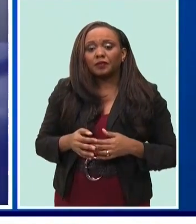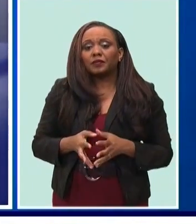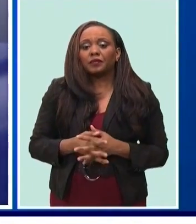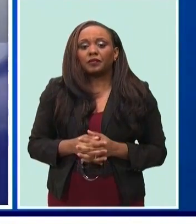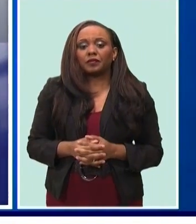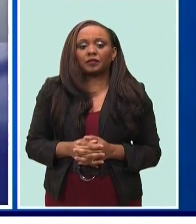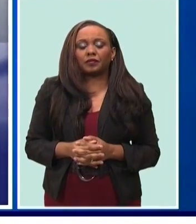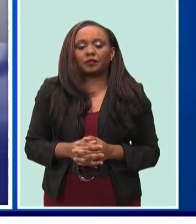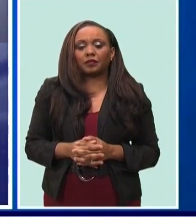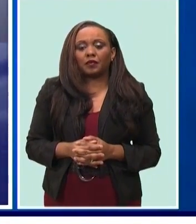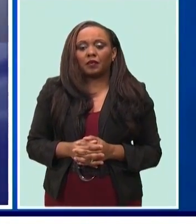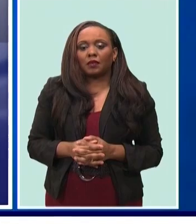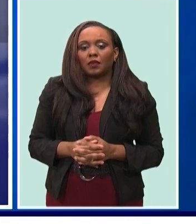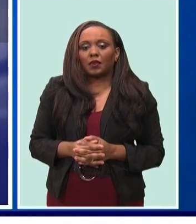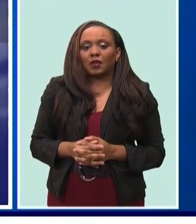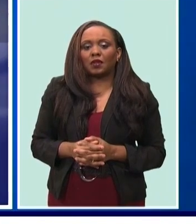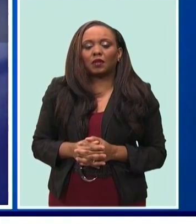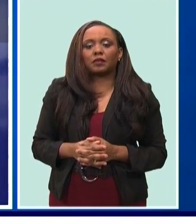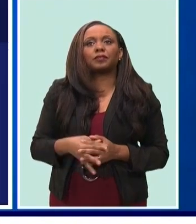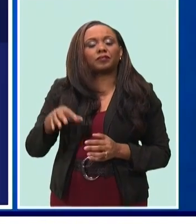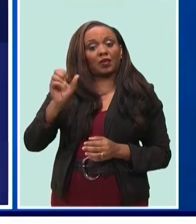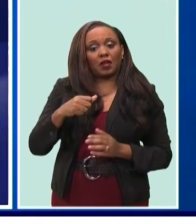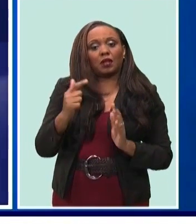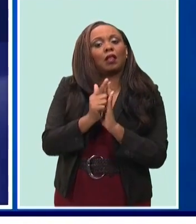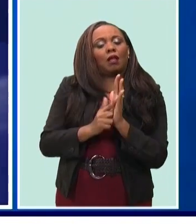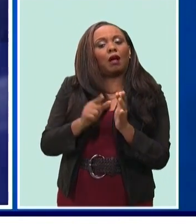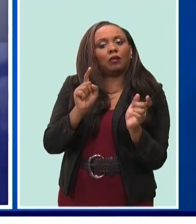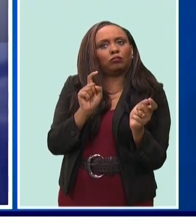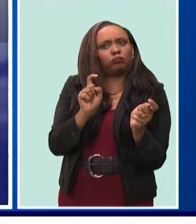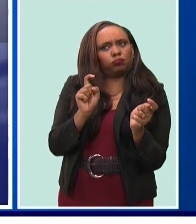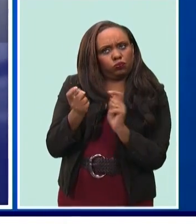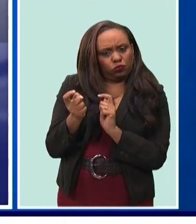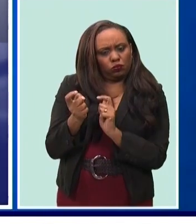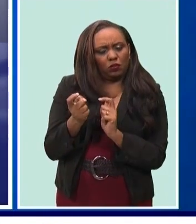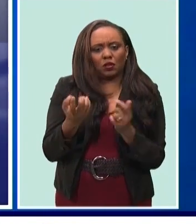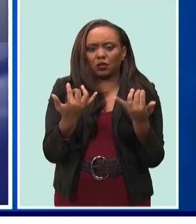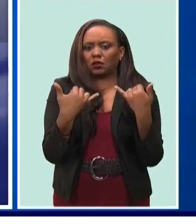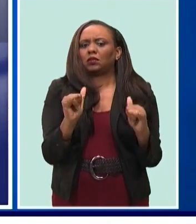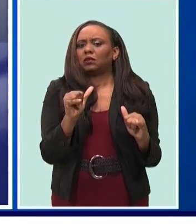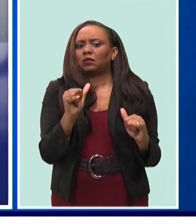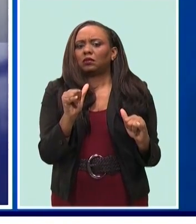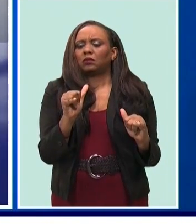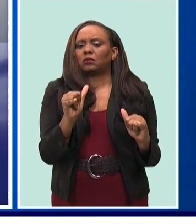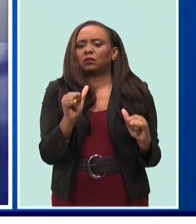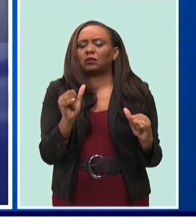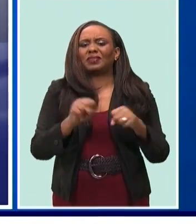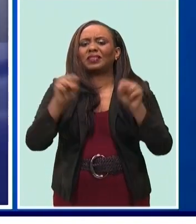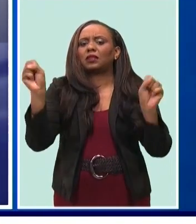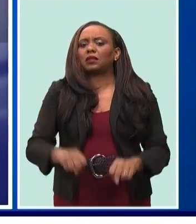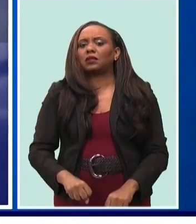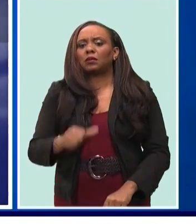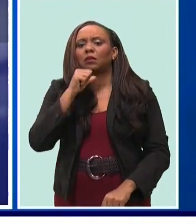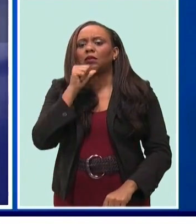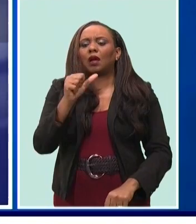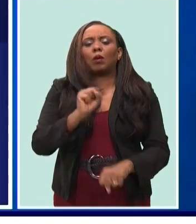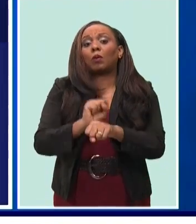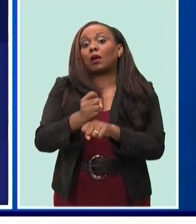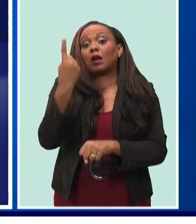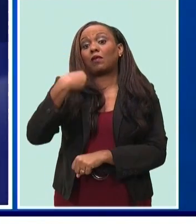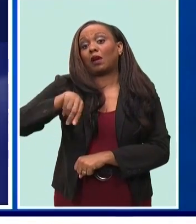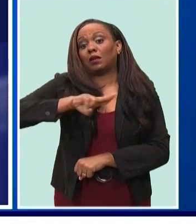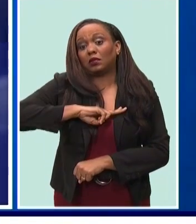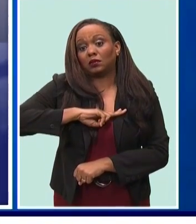the law has been adjusted, you still cannot get the system to do for you what it ought. So women